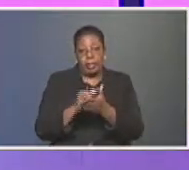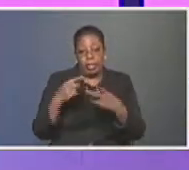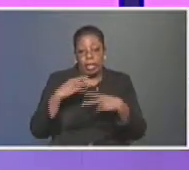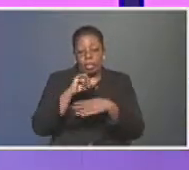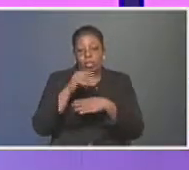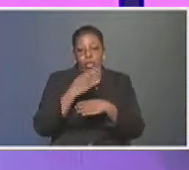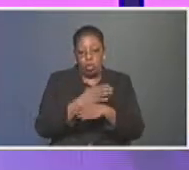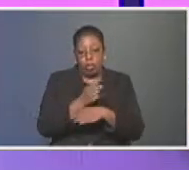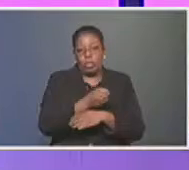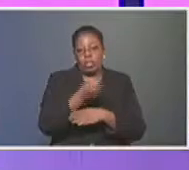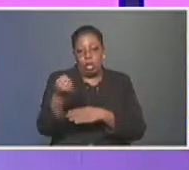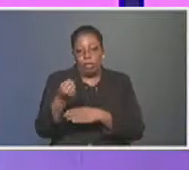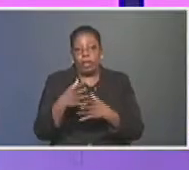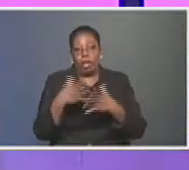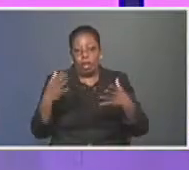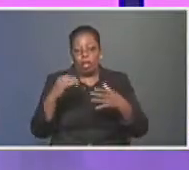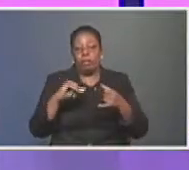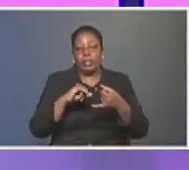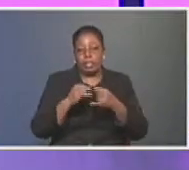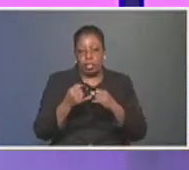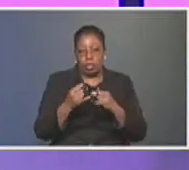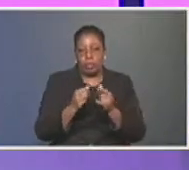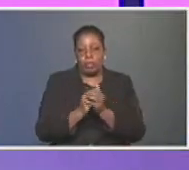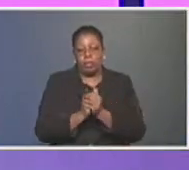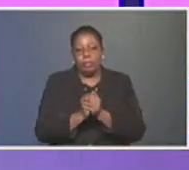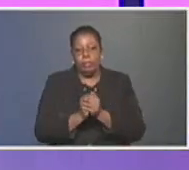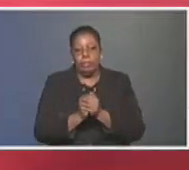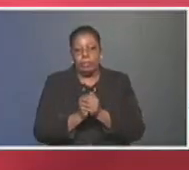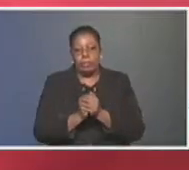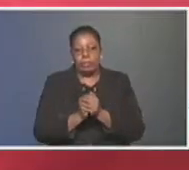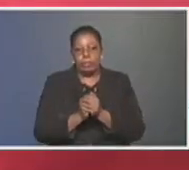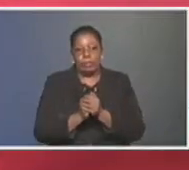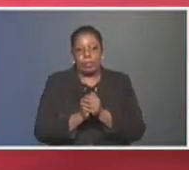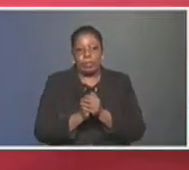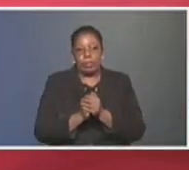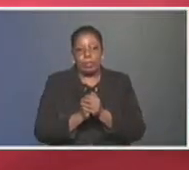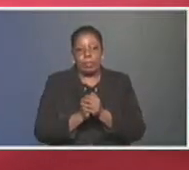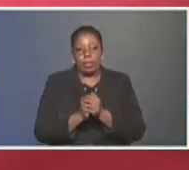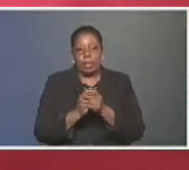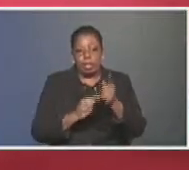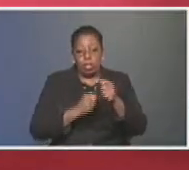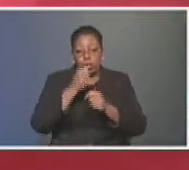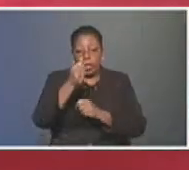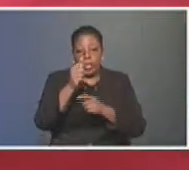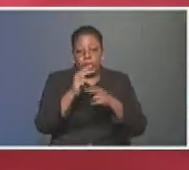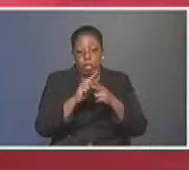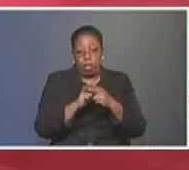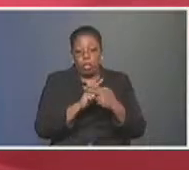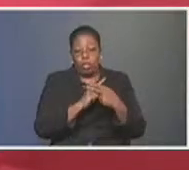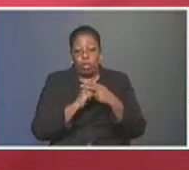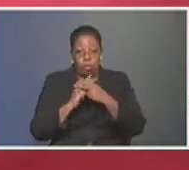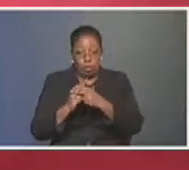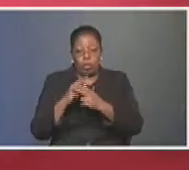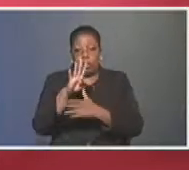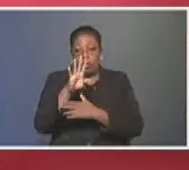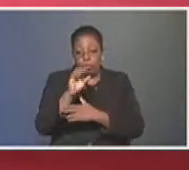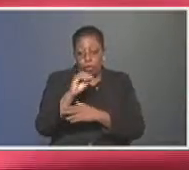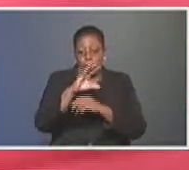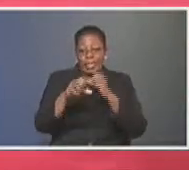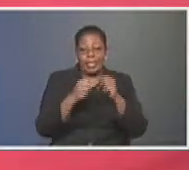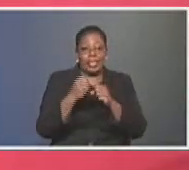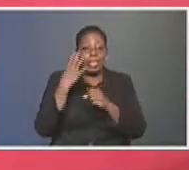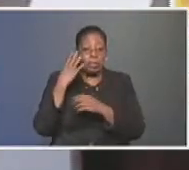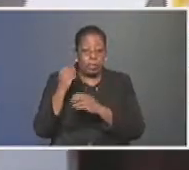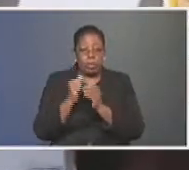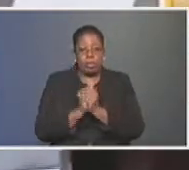many outstanding issues. Carla Palmer reports. As a veteran trade unionist with more than 40 years of experience, the government